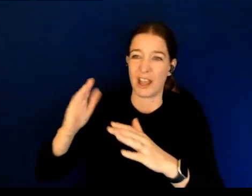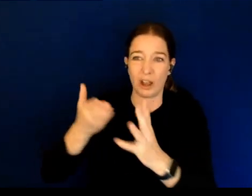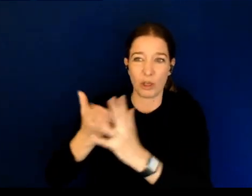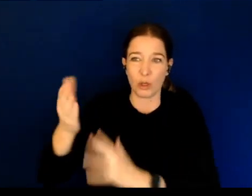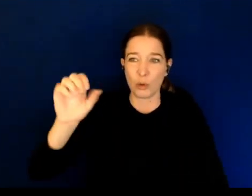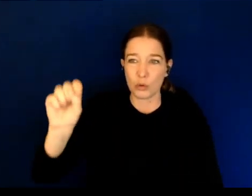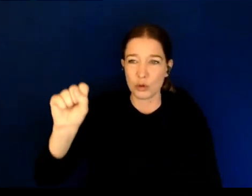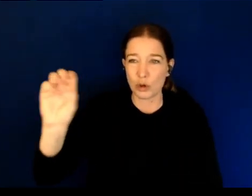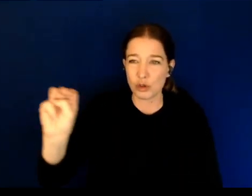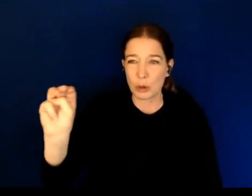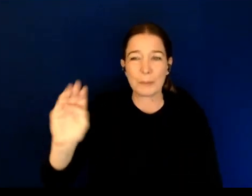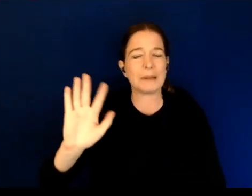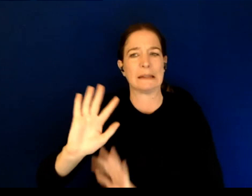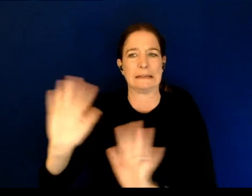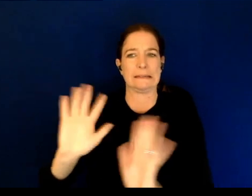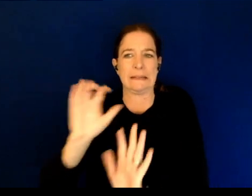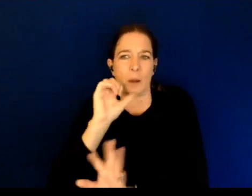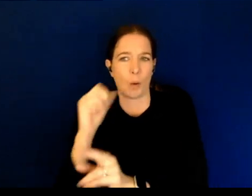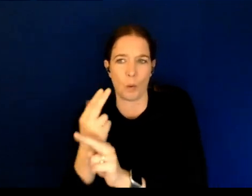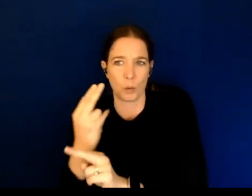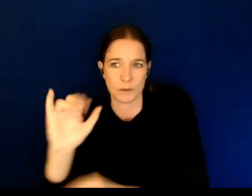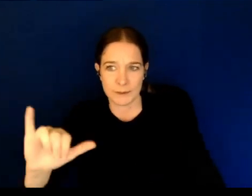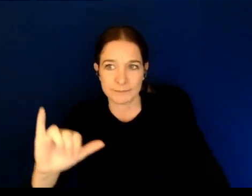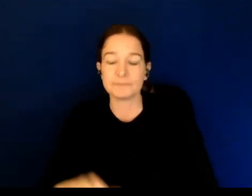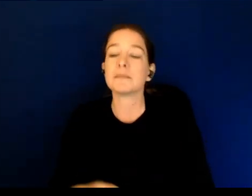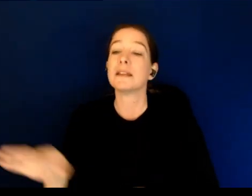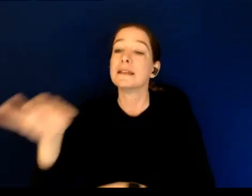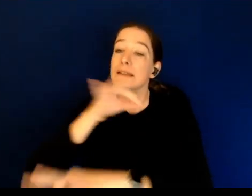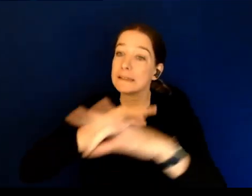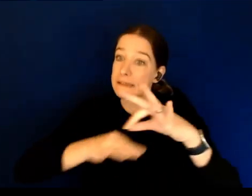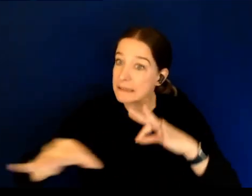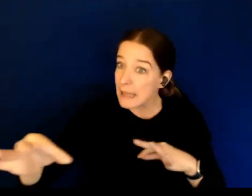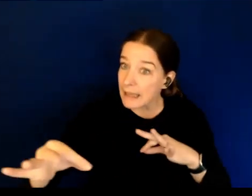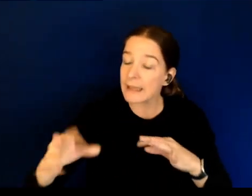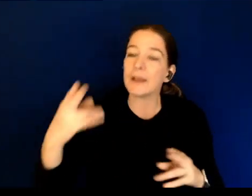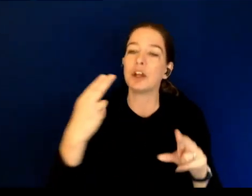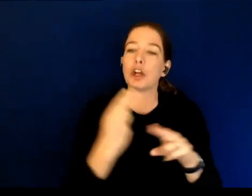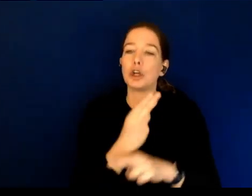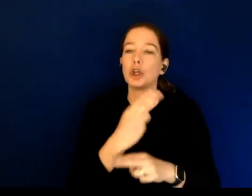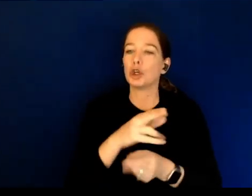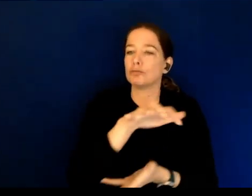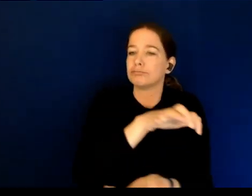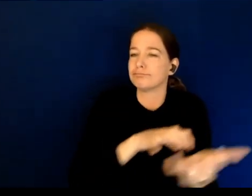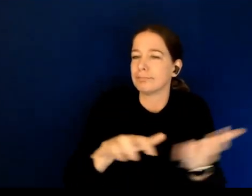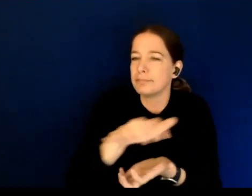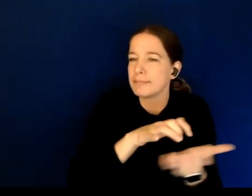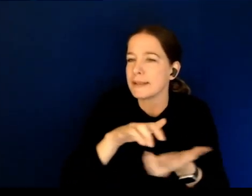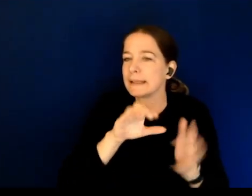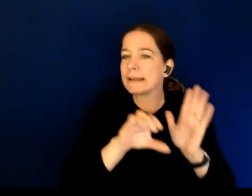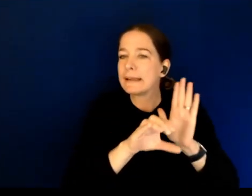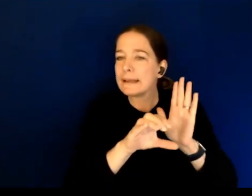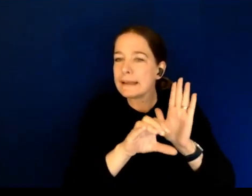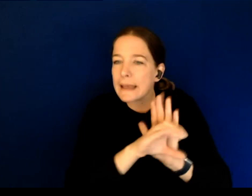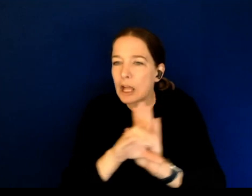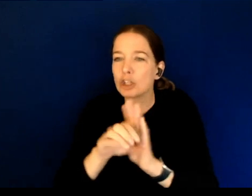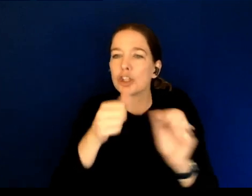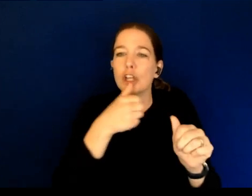media. Use a random string of mixed case letters, numbers, and